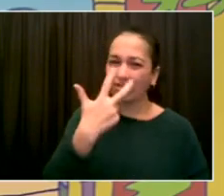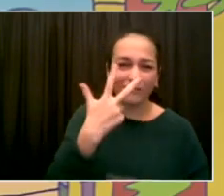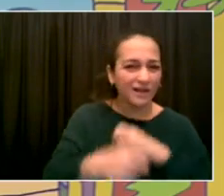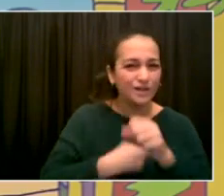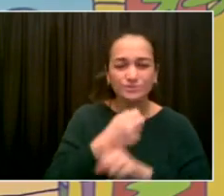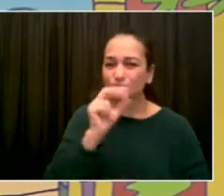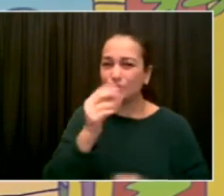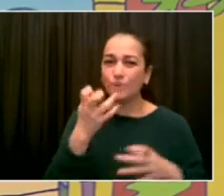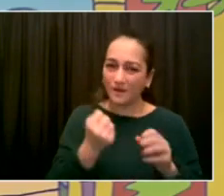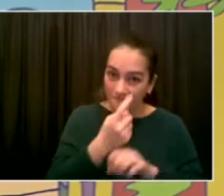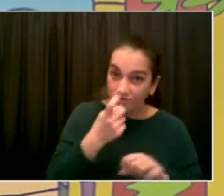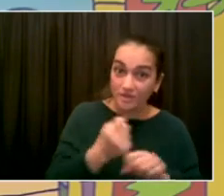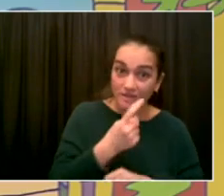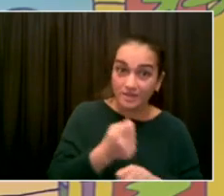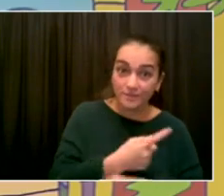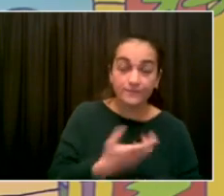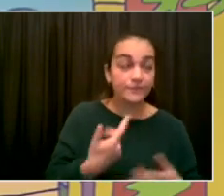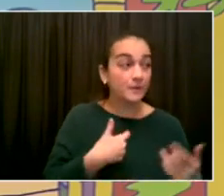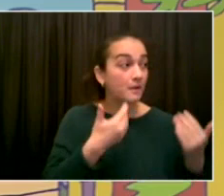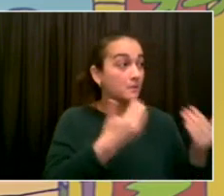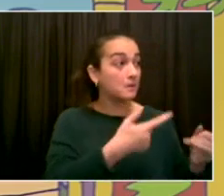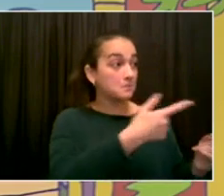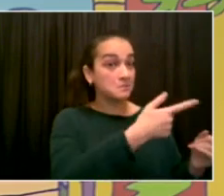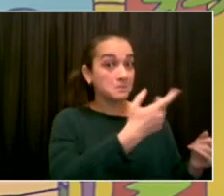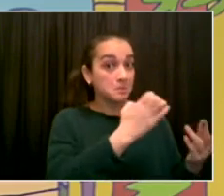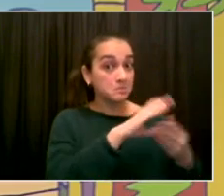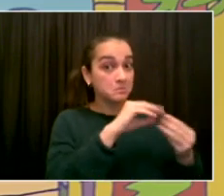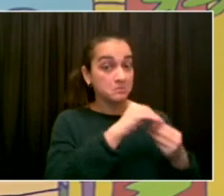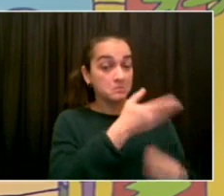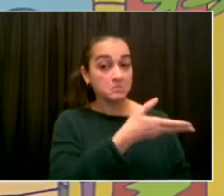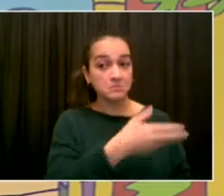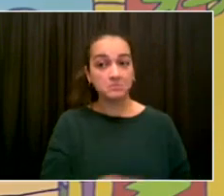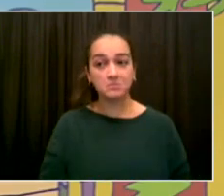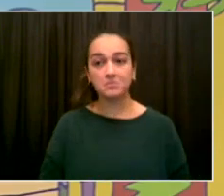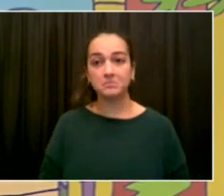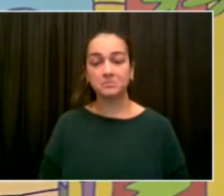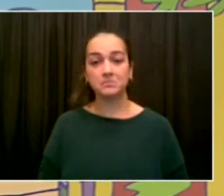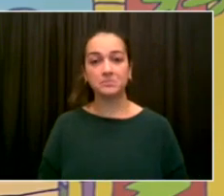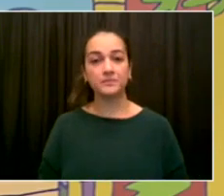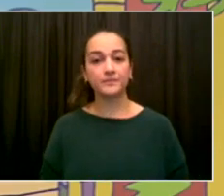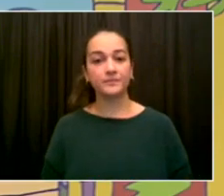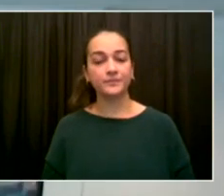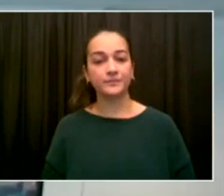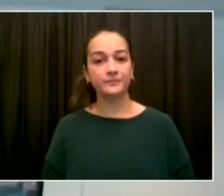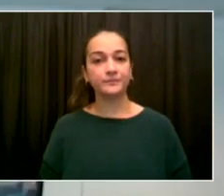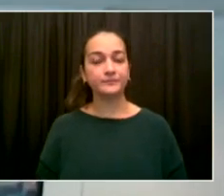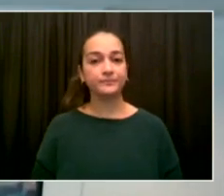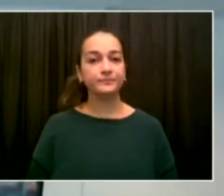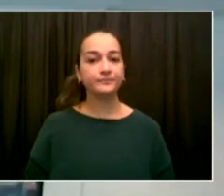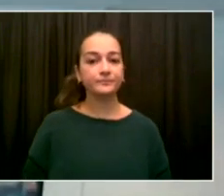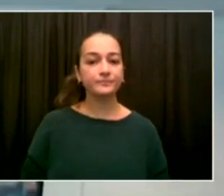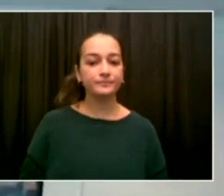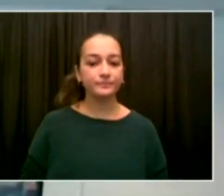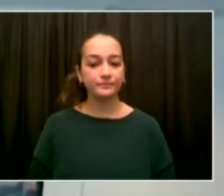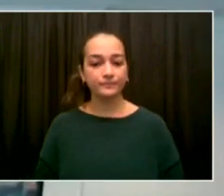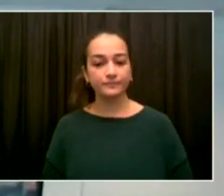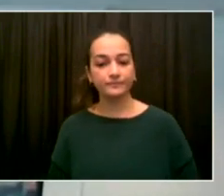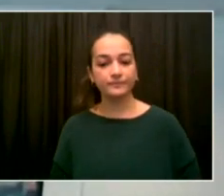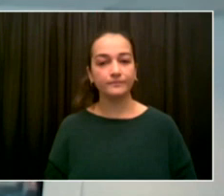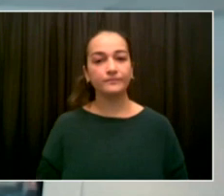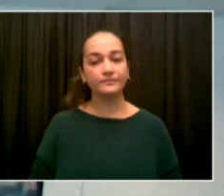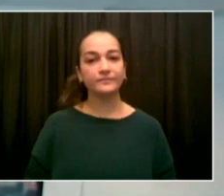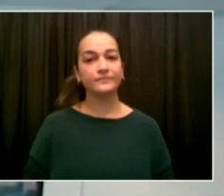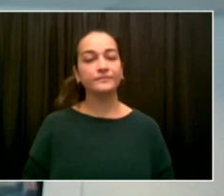out the catch basins? Yes, sir. Especially now with all of the leaves on the trees that were falling during the rain, it